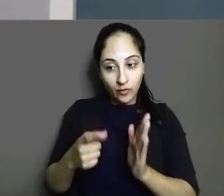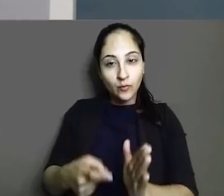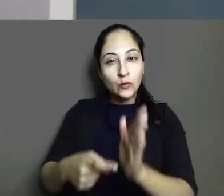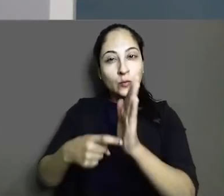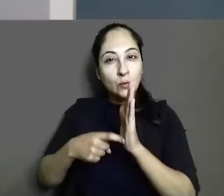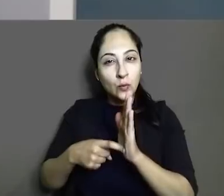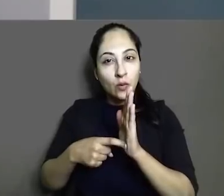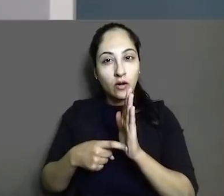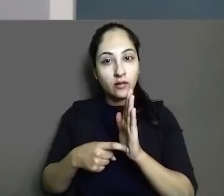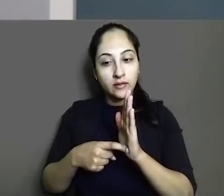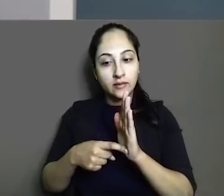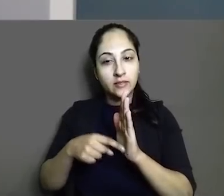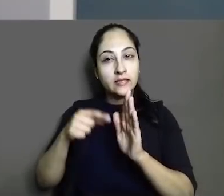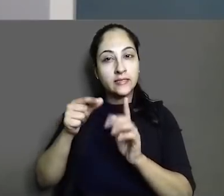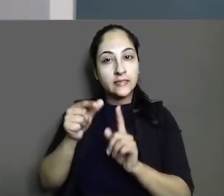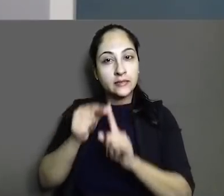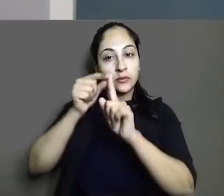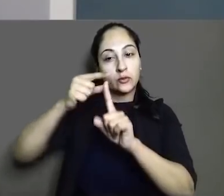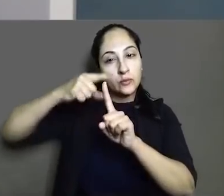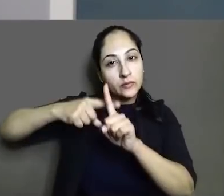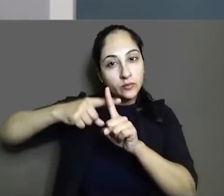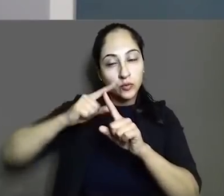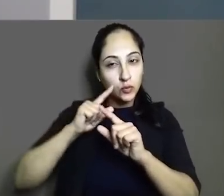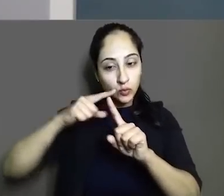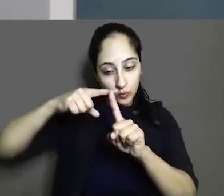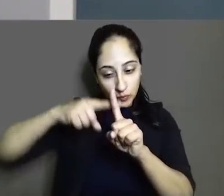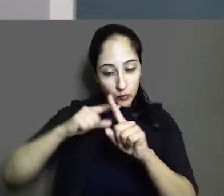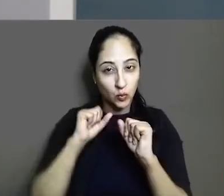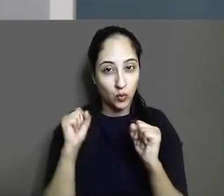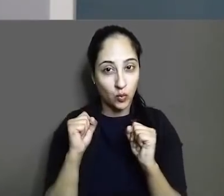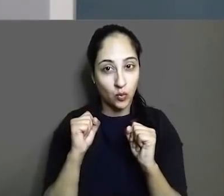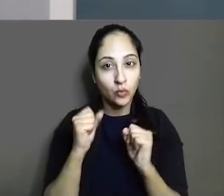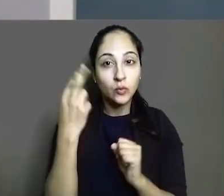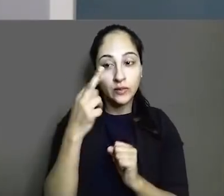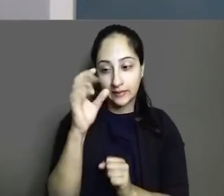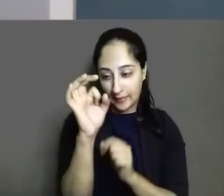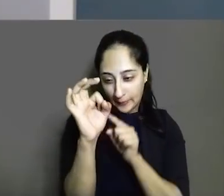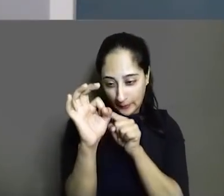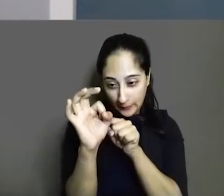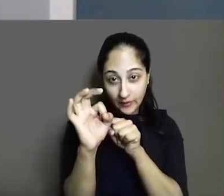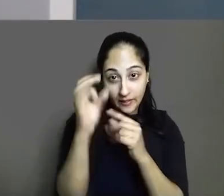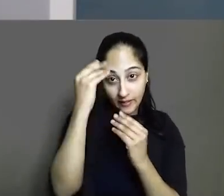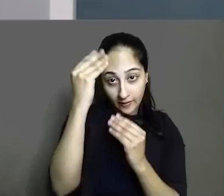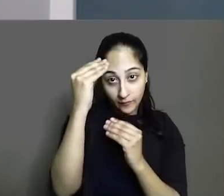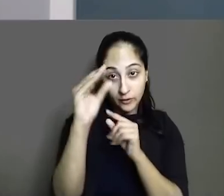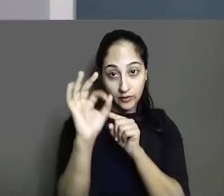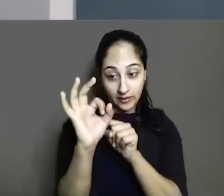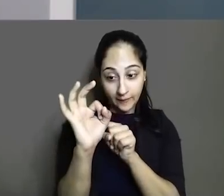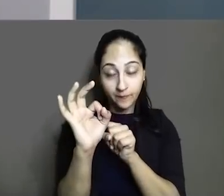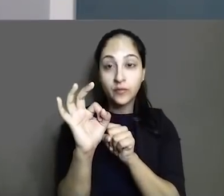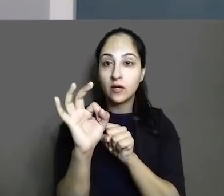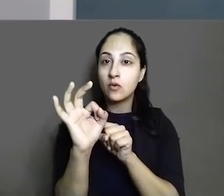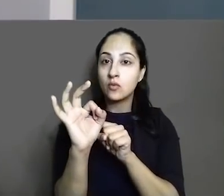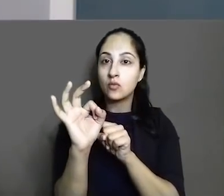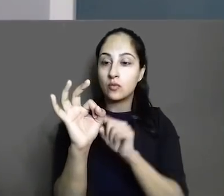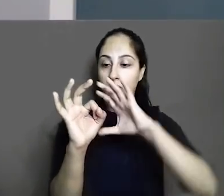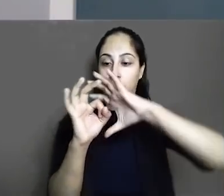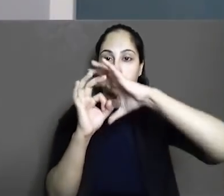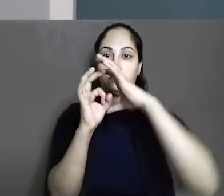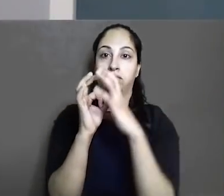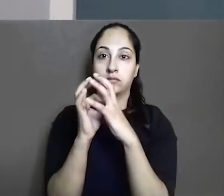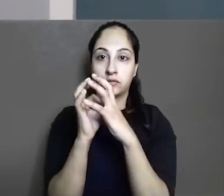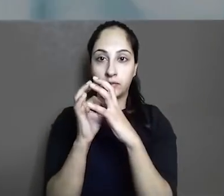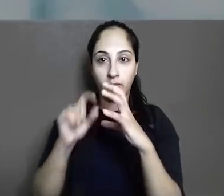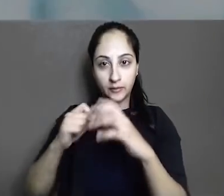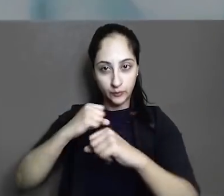Canada will be making a decision on this vaccine very soon. So these vaccines use DNA instead of mRNA for